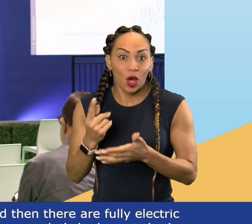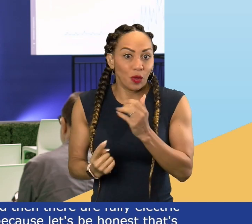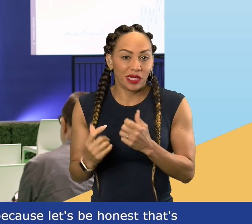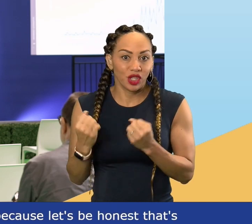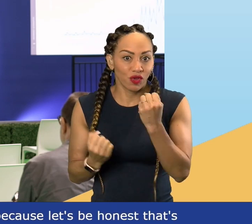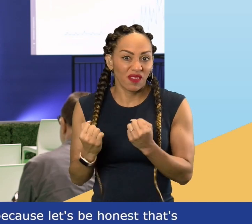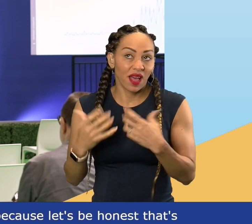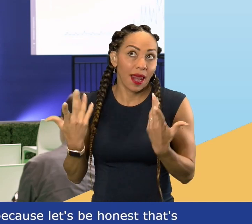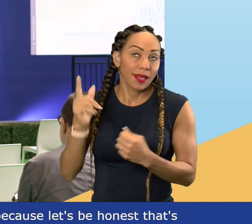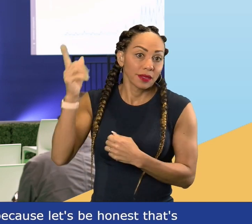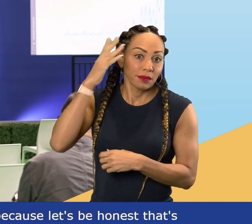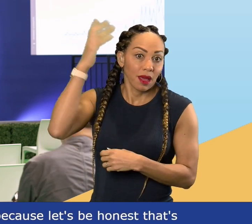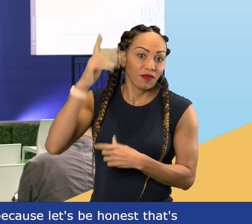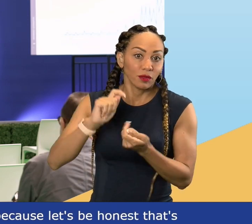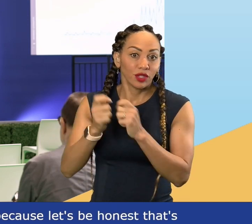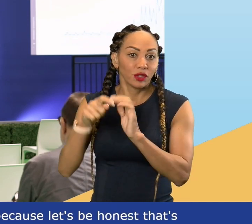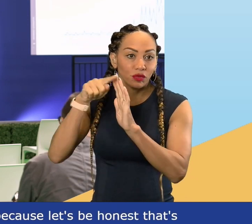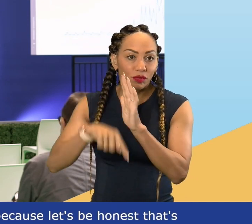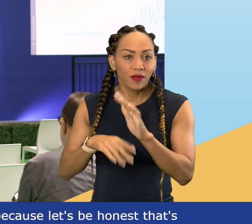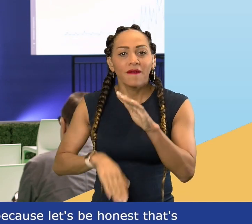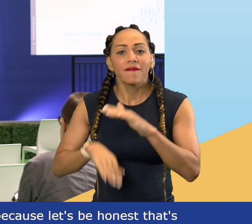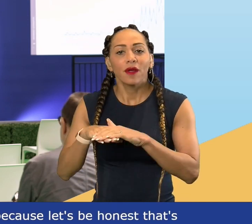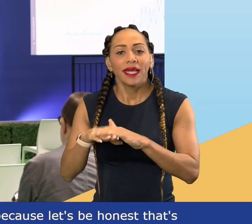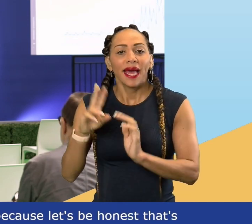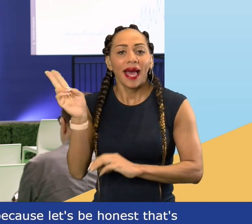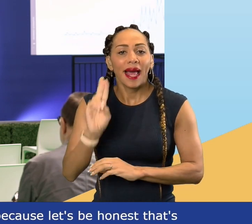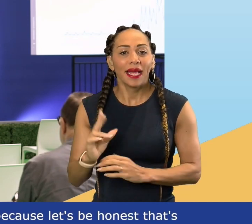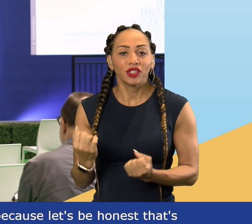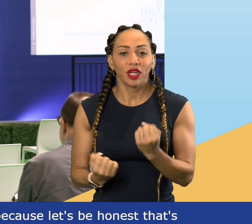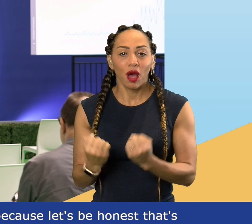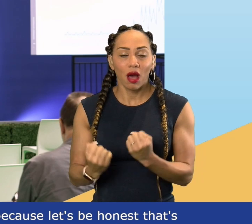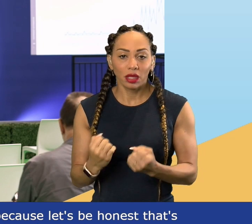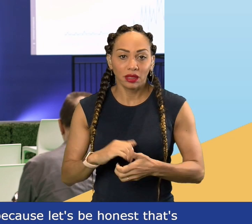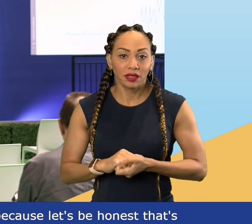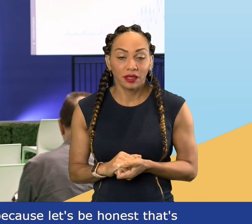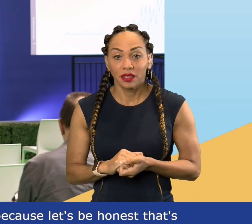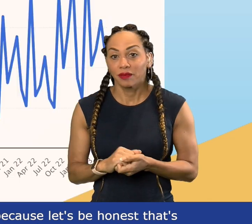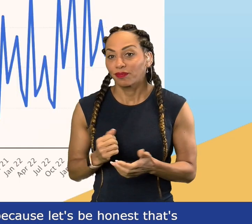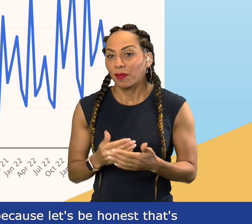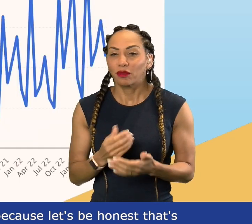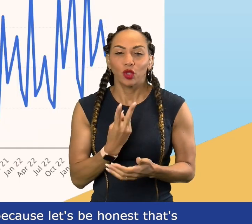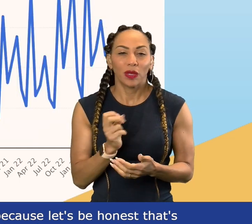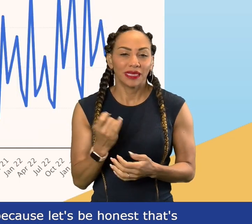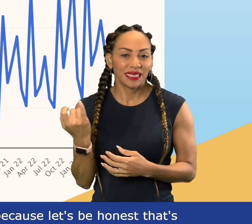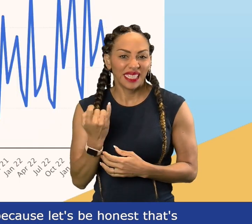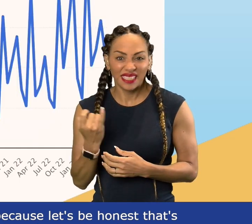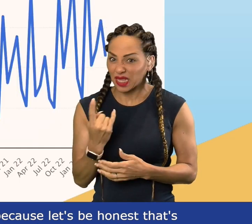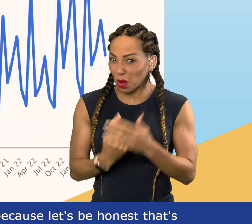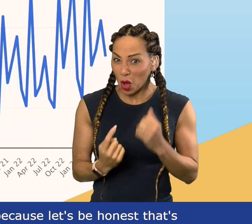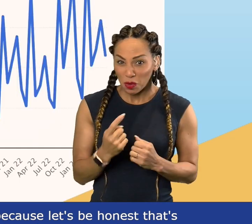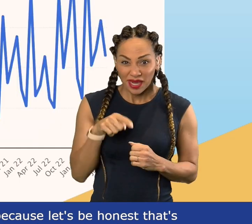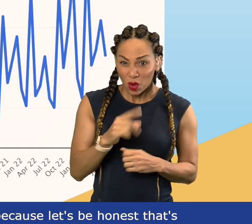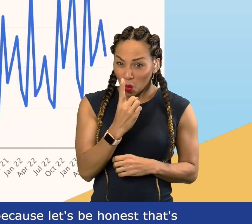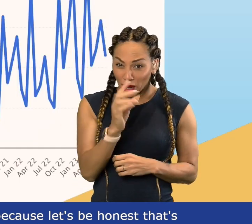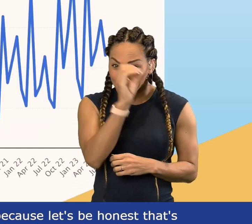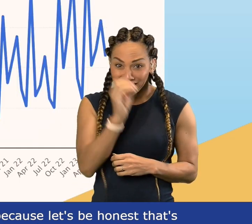Now, fully electric cars, back in 2016, they represented less than 1% of the new car market. And if you told me back